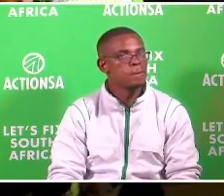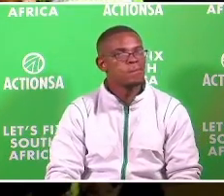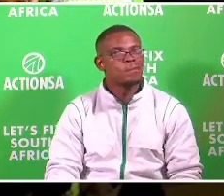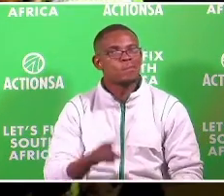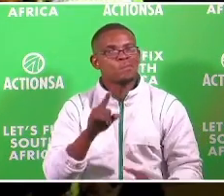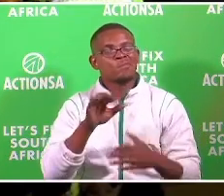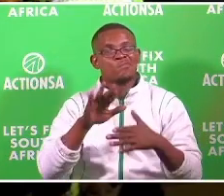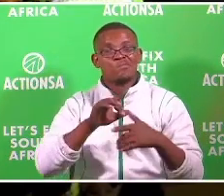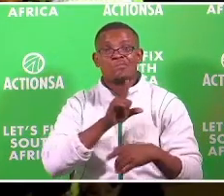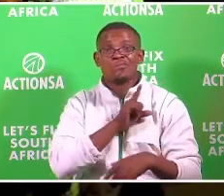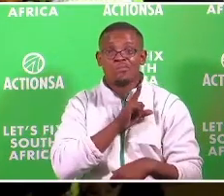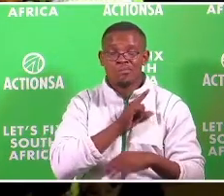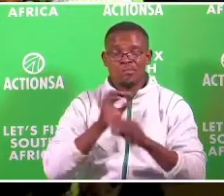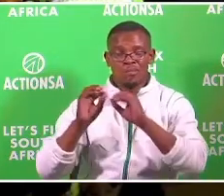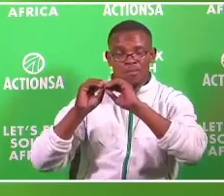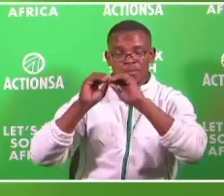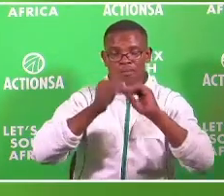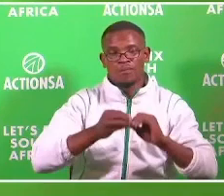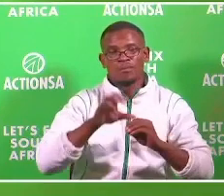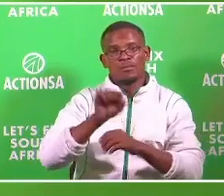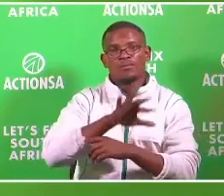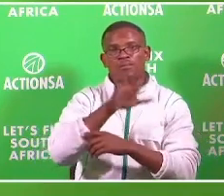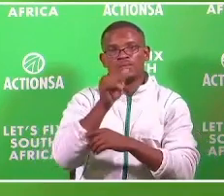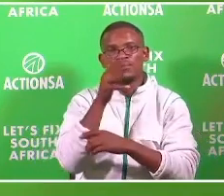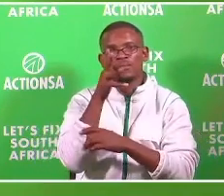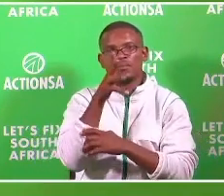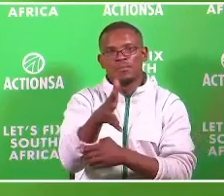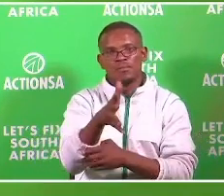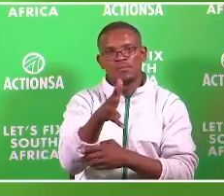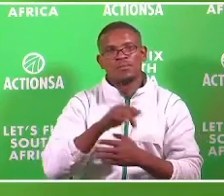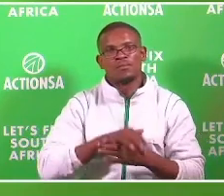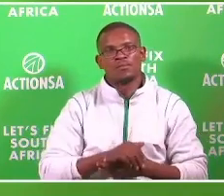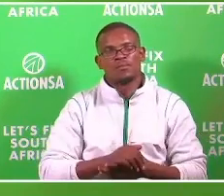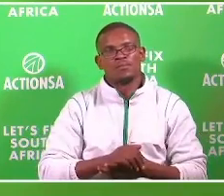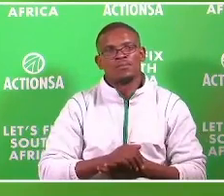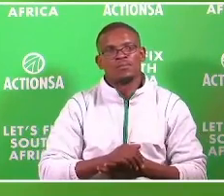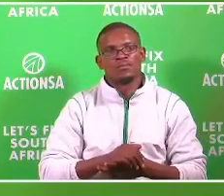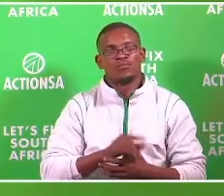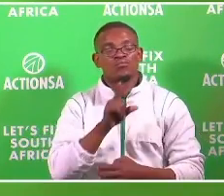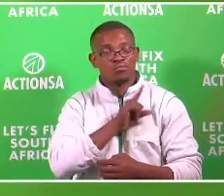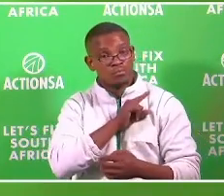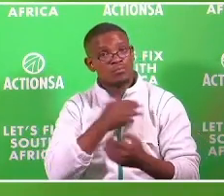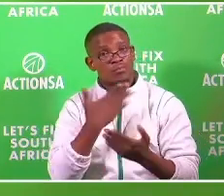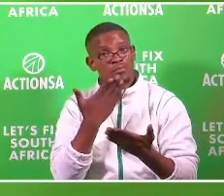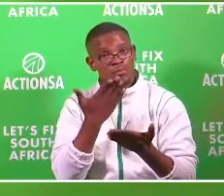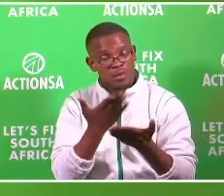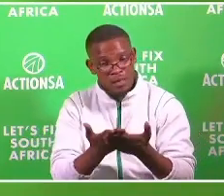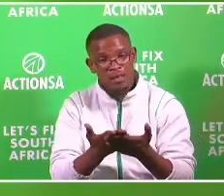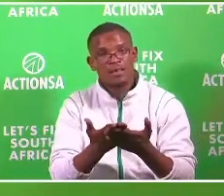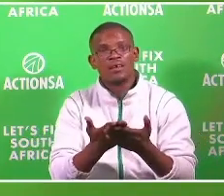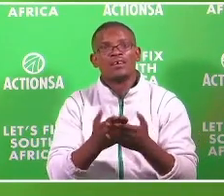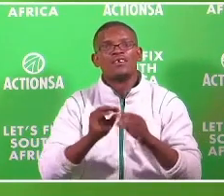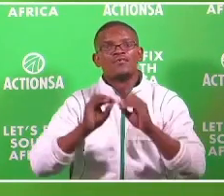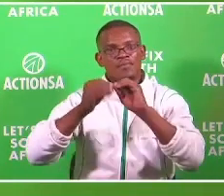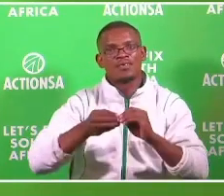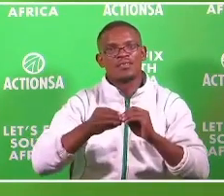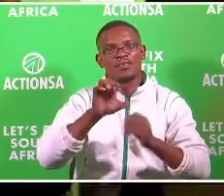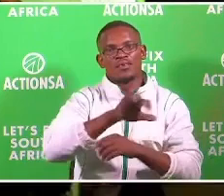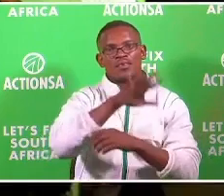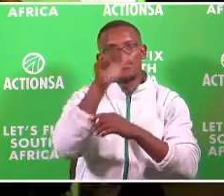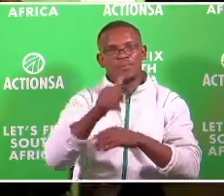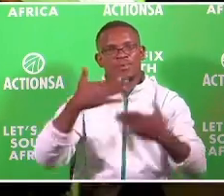Because we will fix South Africa. Because we can fix South Africa. I thank you.